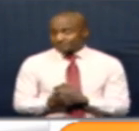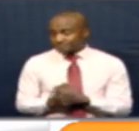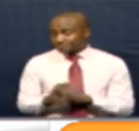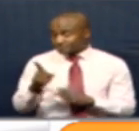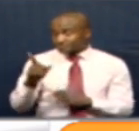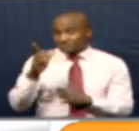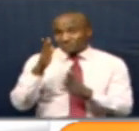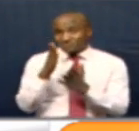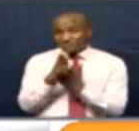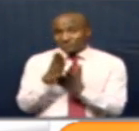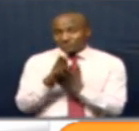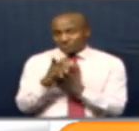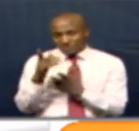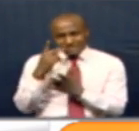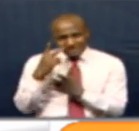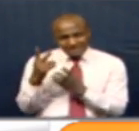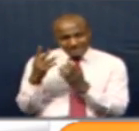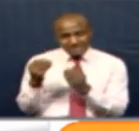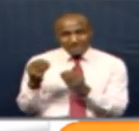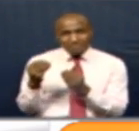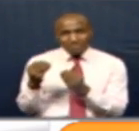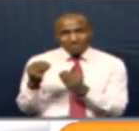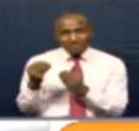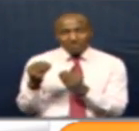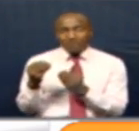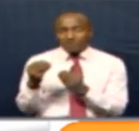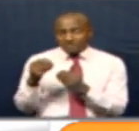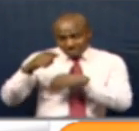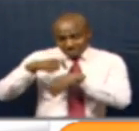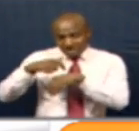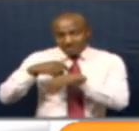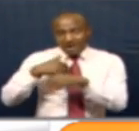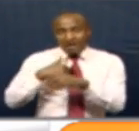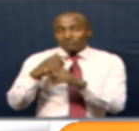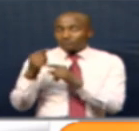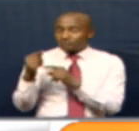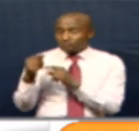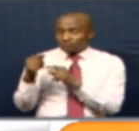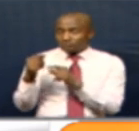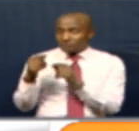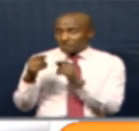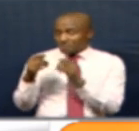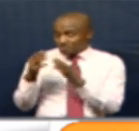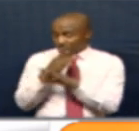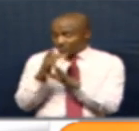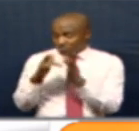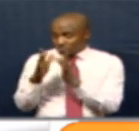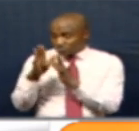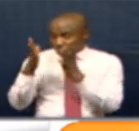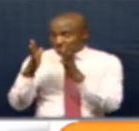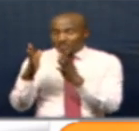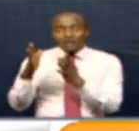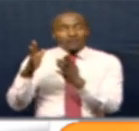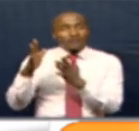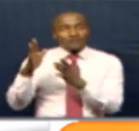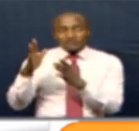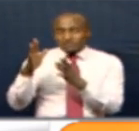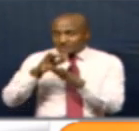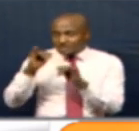measure here is very simple. We have time. We'll come to Christmas. You have a question. Is the city clean? Is it